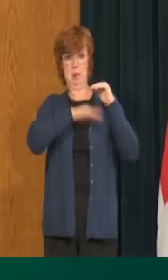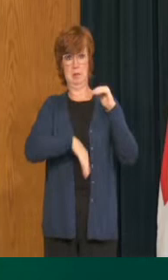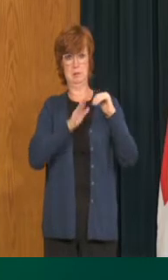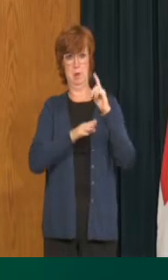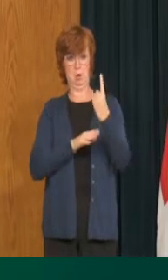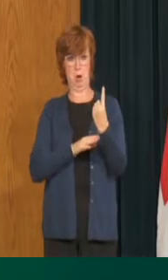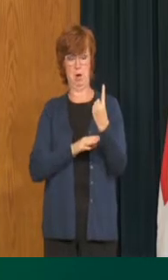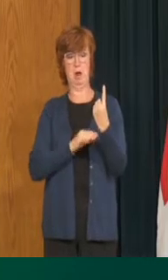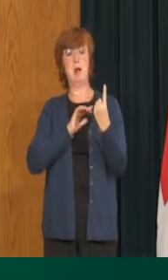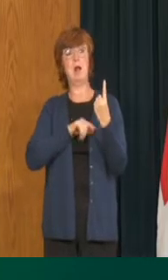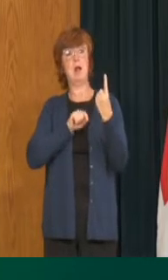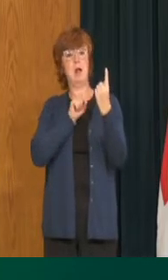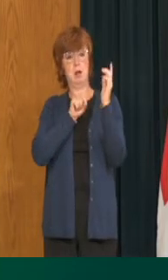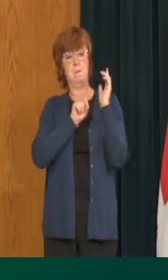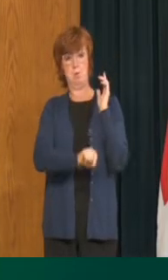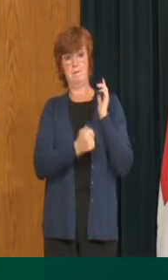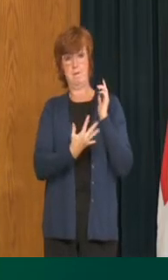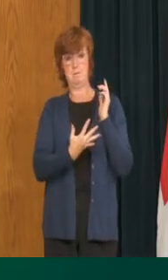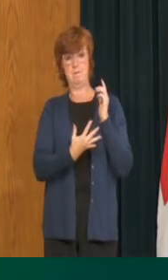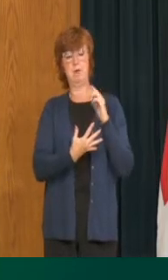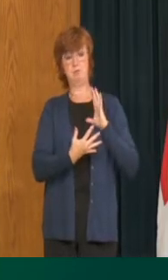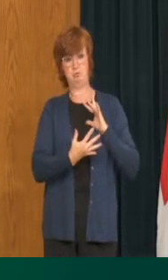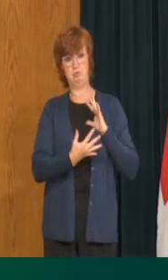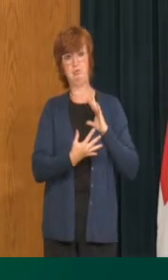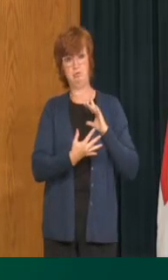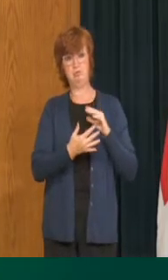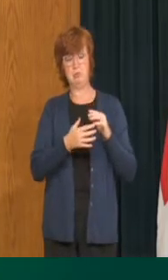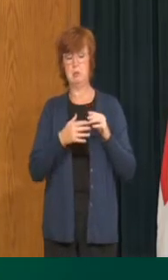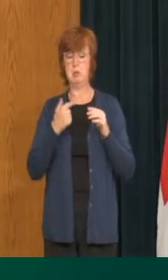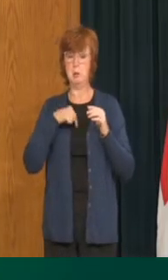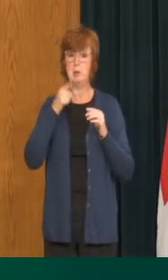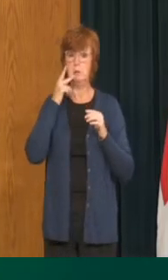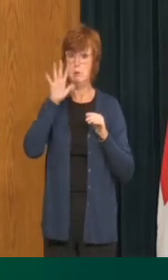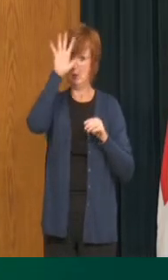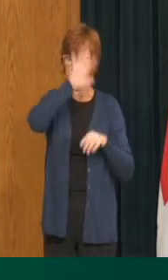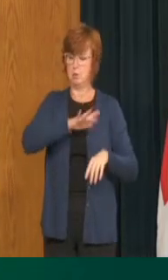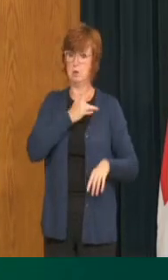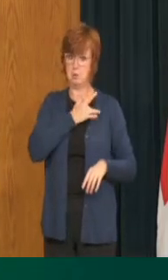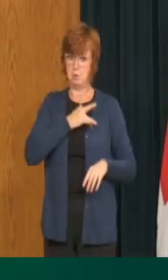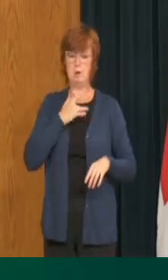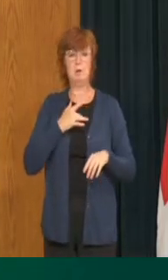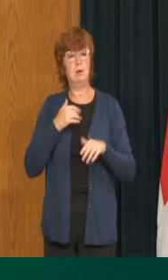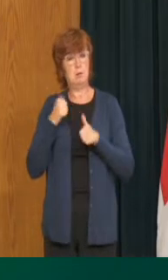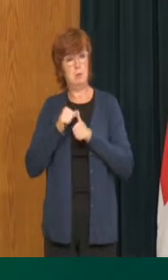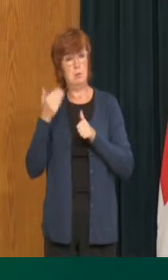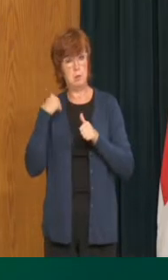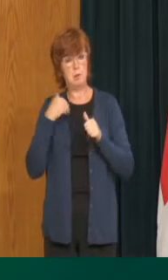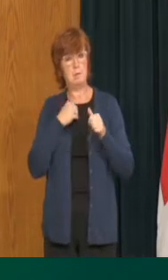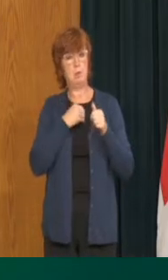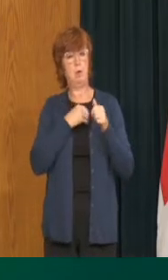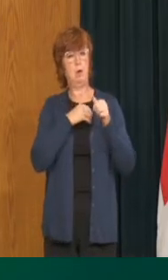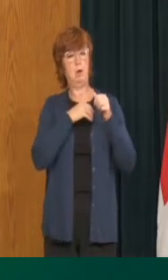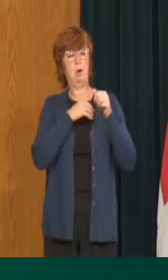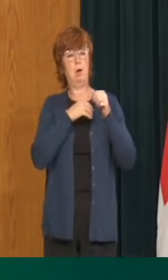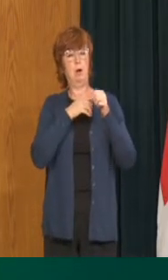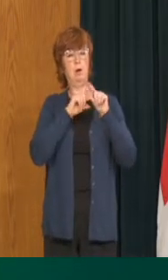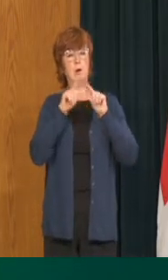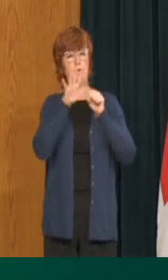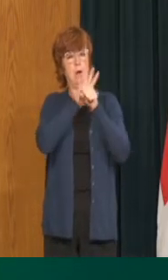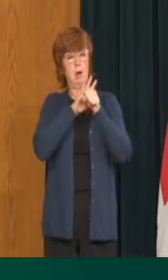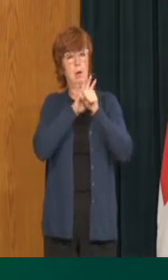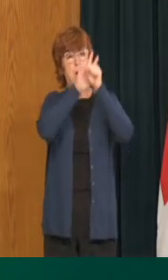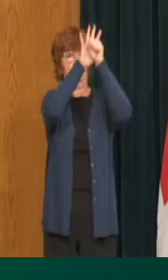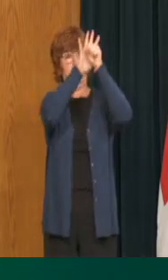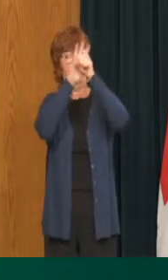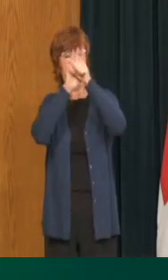think that's a big achievement for everyone in Saskatchewan, that we have seen occasional increase in cases in different parts of the province. But right now we are